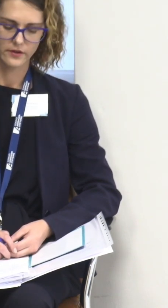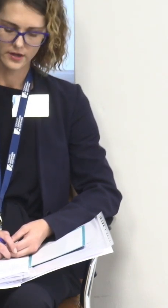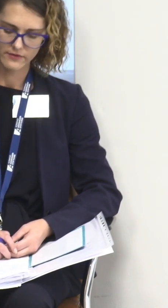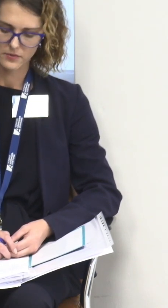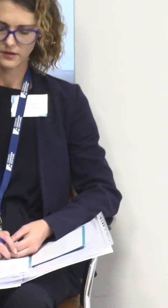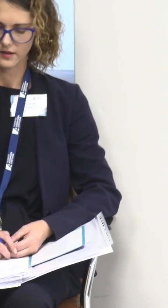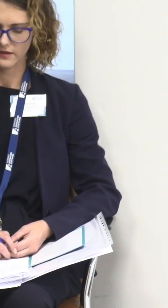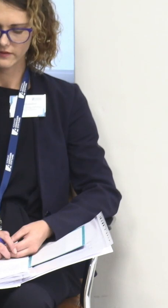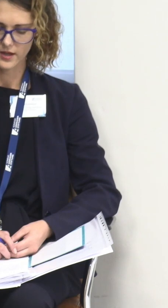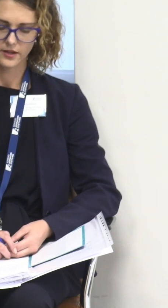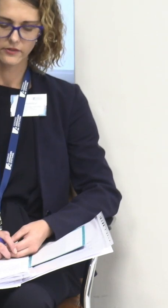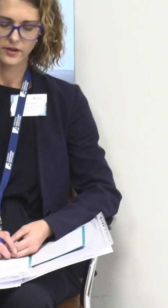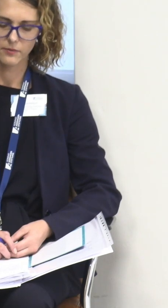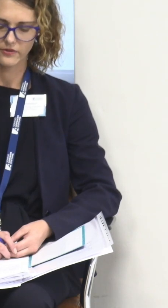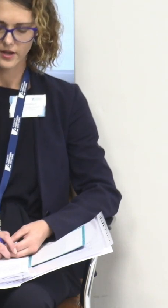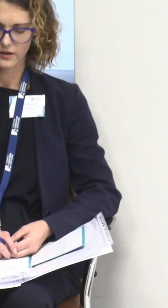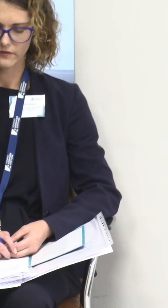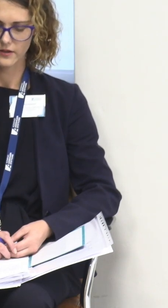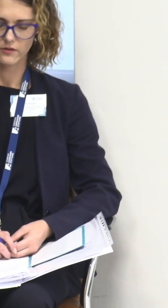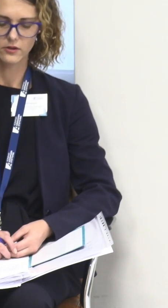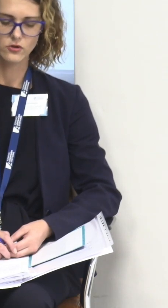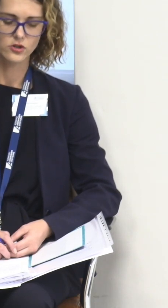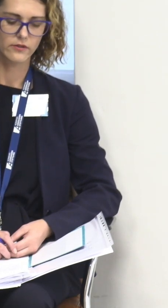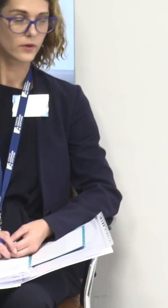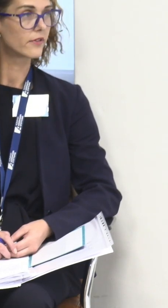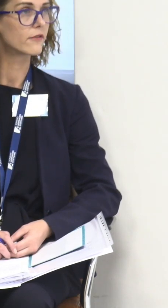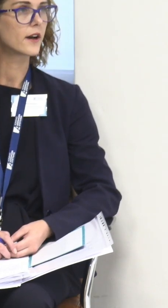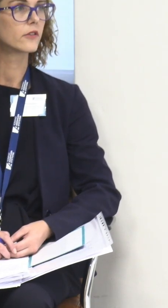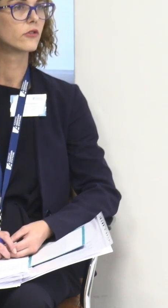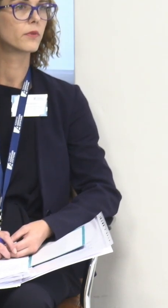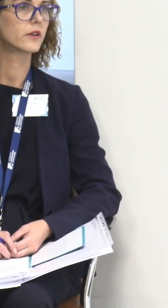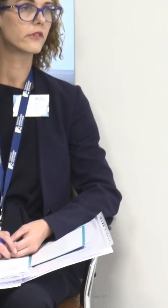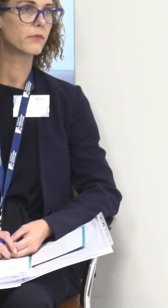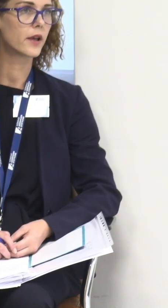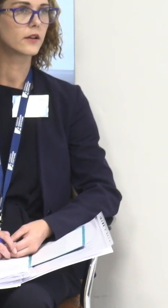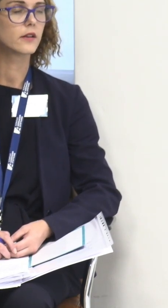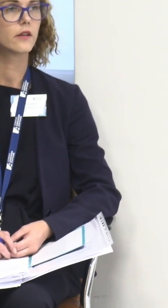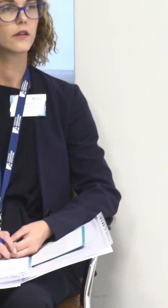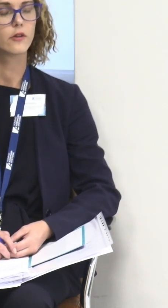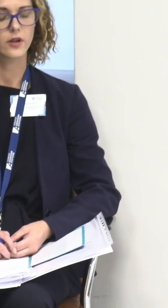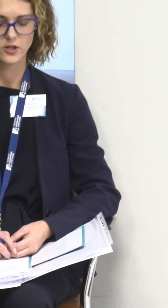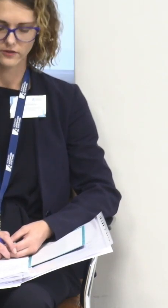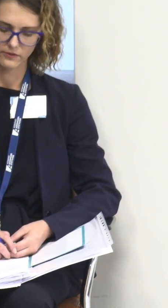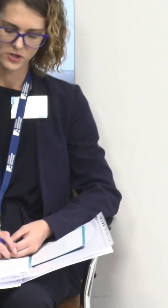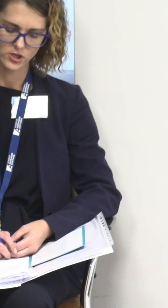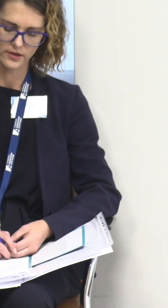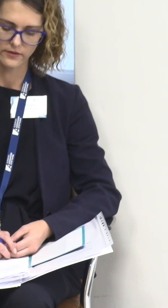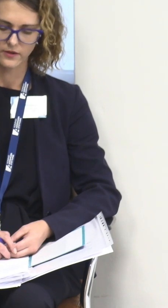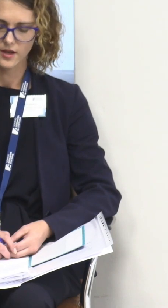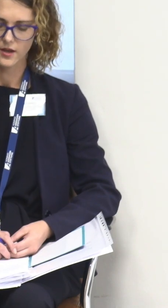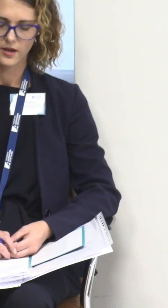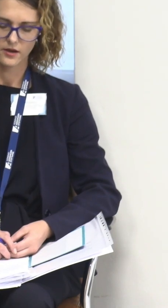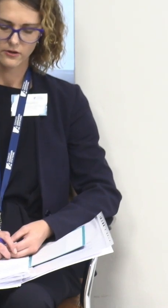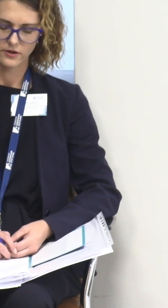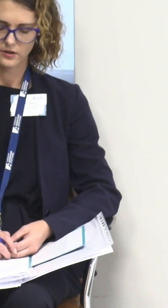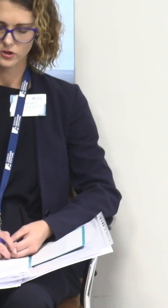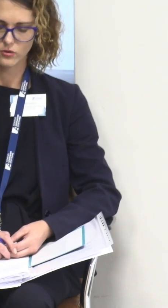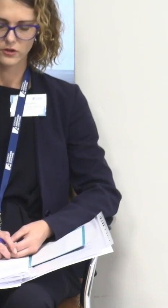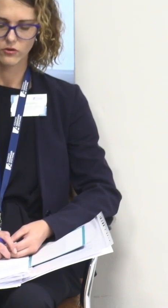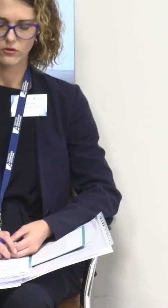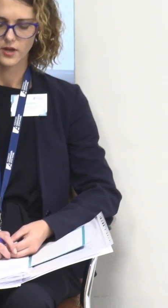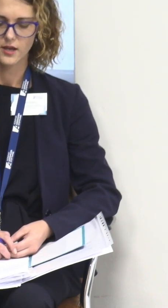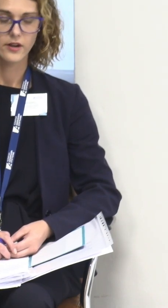the government is taking steps, and the institutions we have invited to participate and the education specialists are